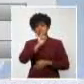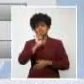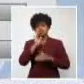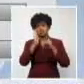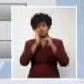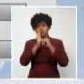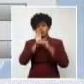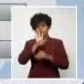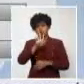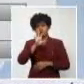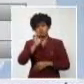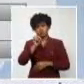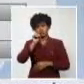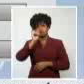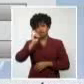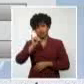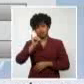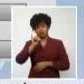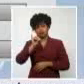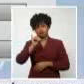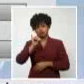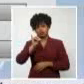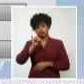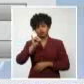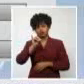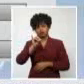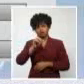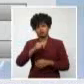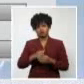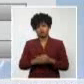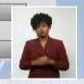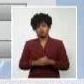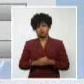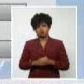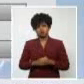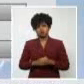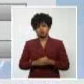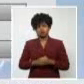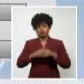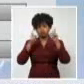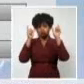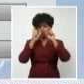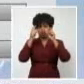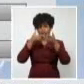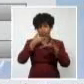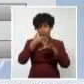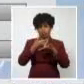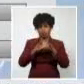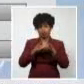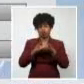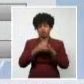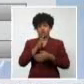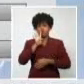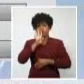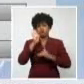77,406. The world has reached the very impressive figure of